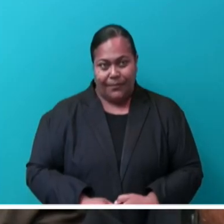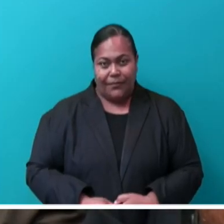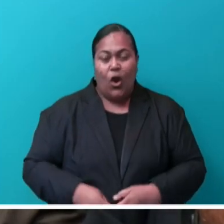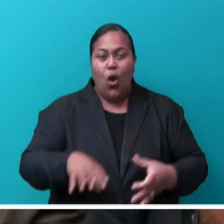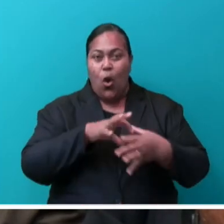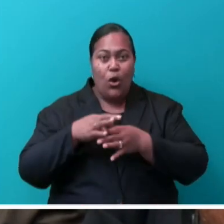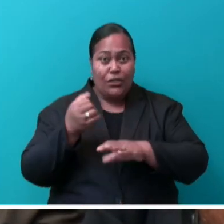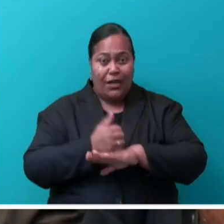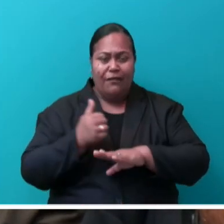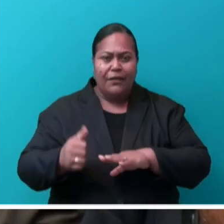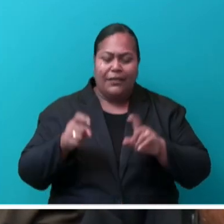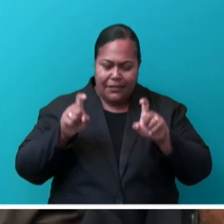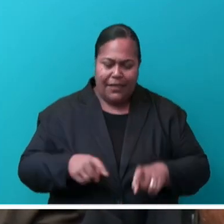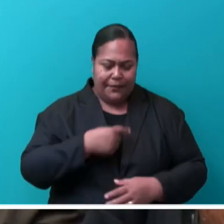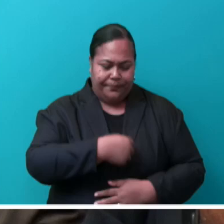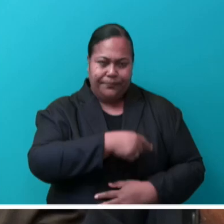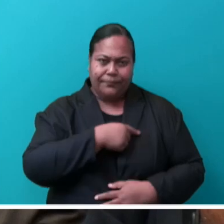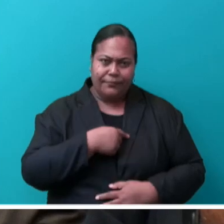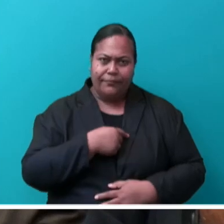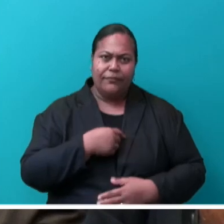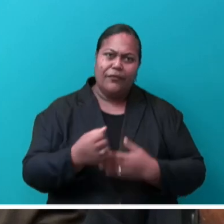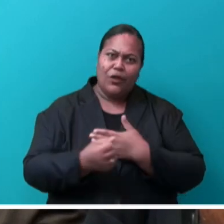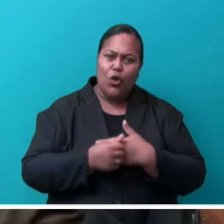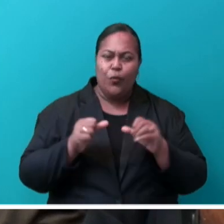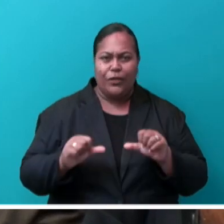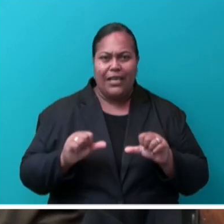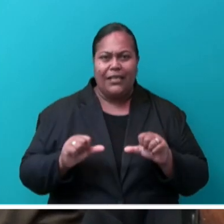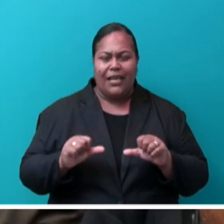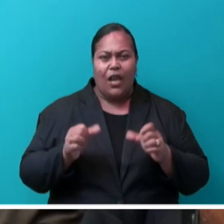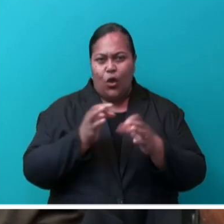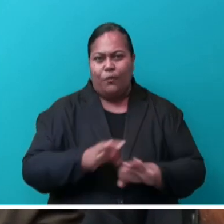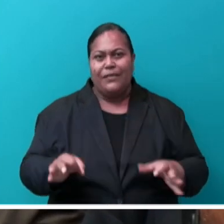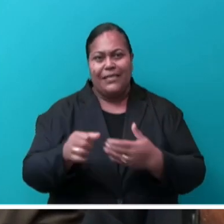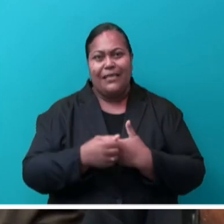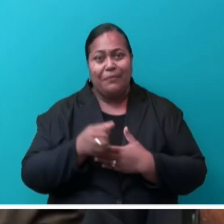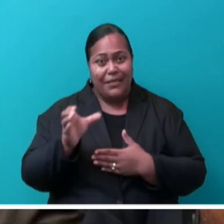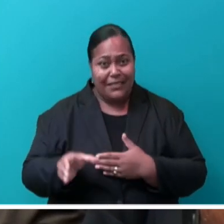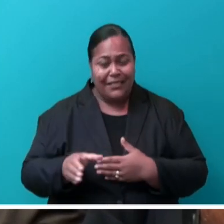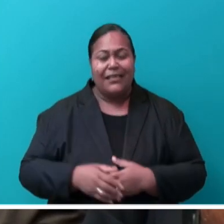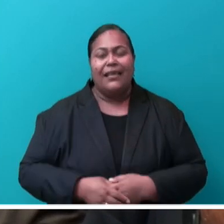remains committed to safeguarding our peacekeepers and Fijians residing in the Middle East.